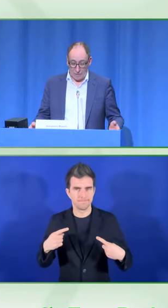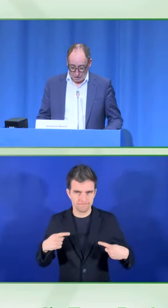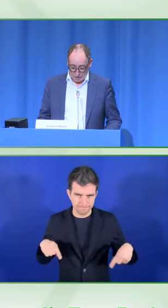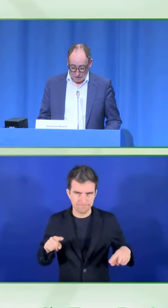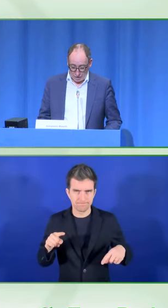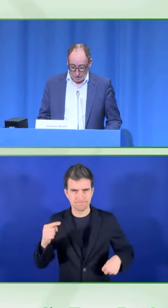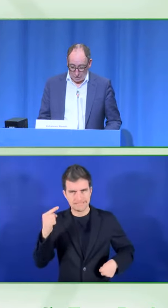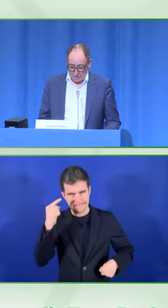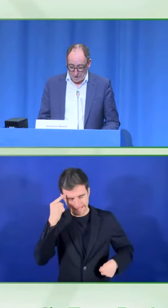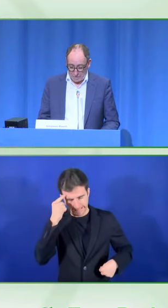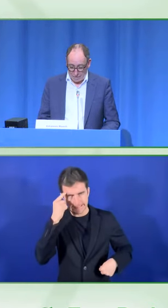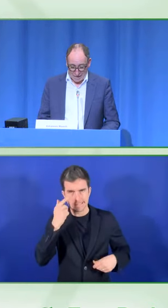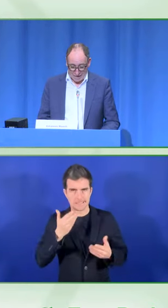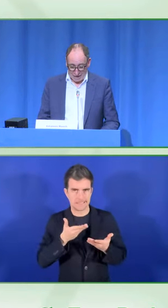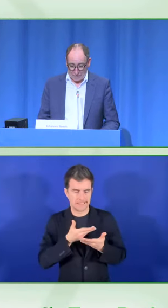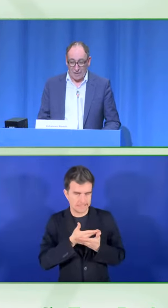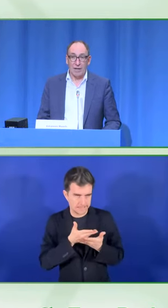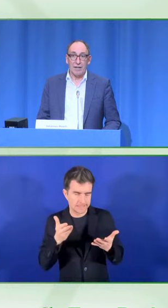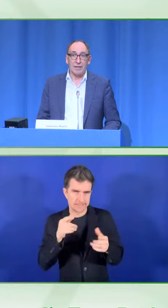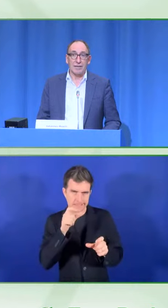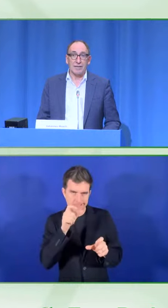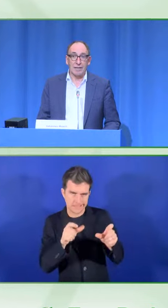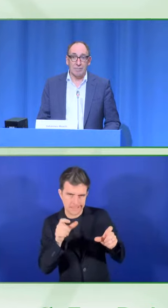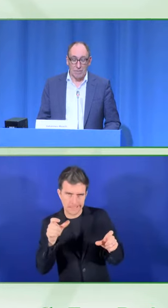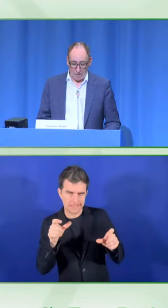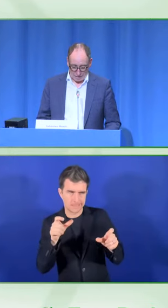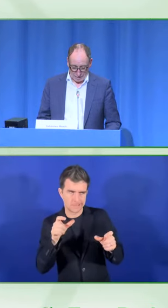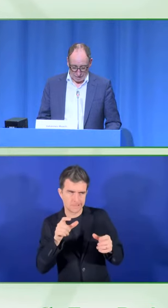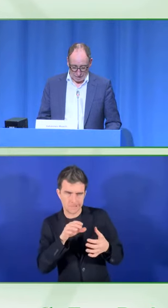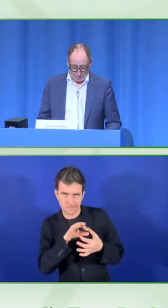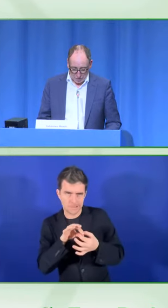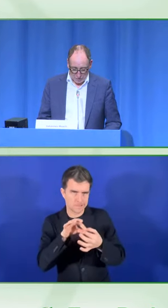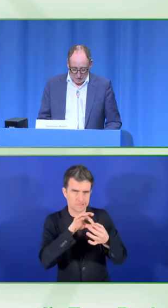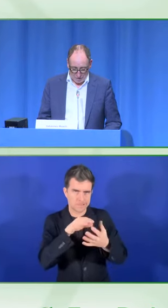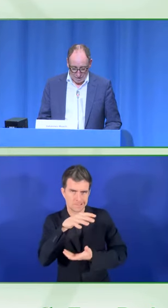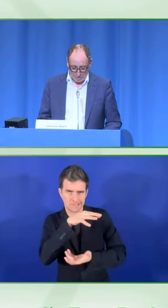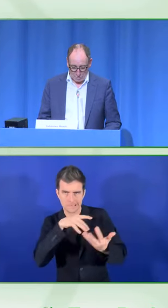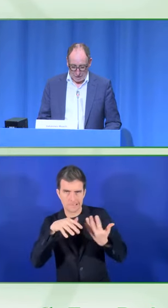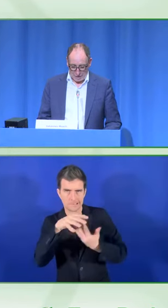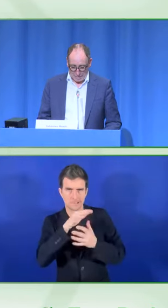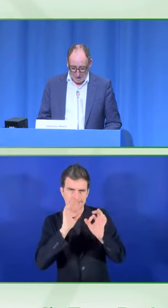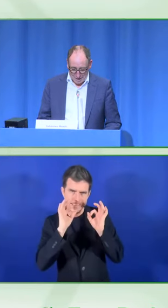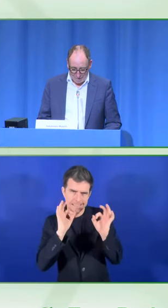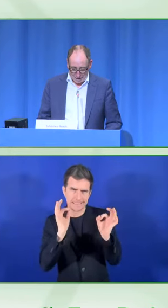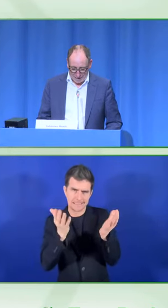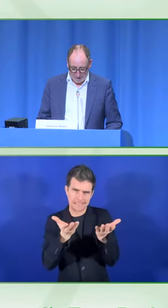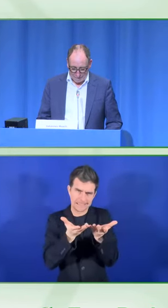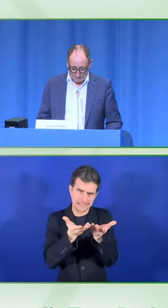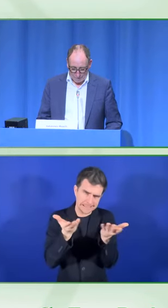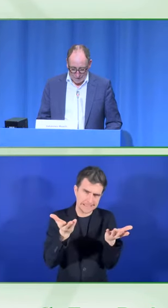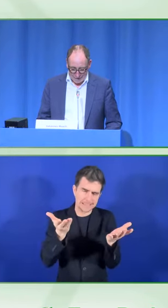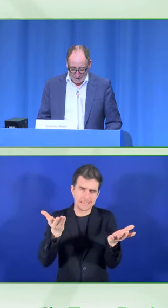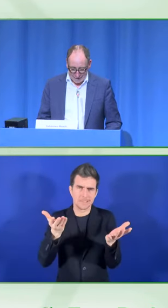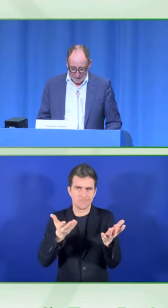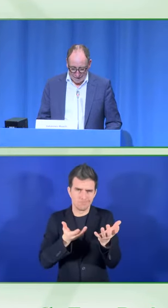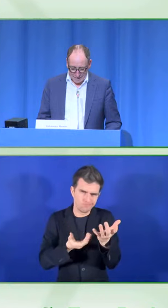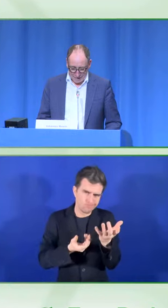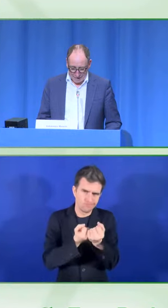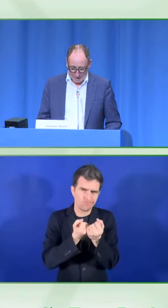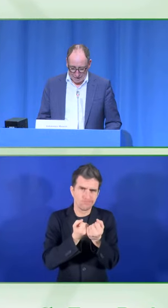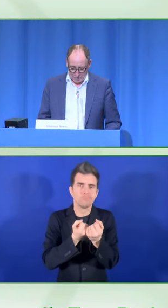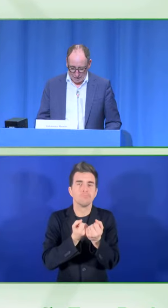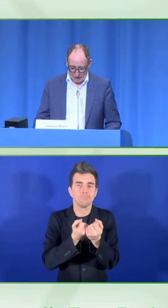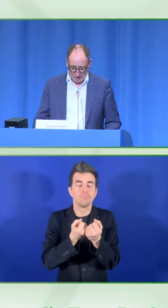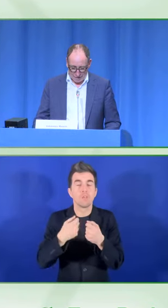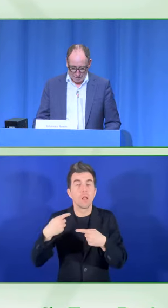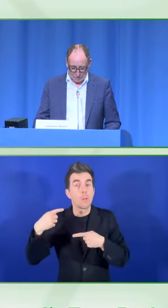in New York. All people must have the same opportunities to participate in